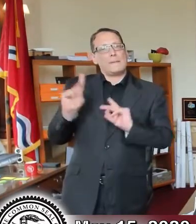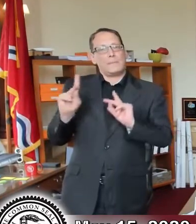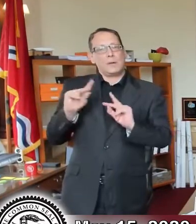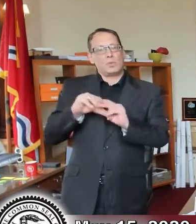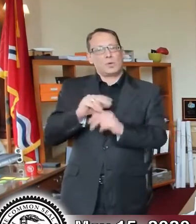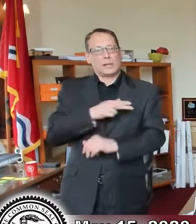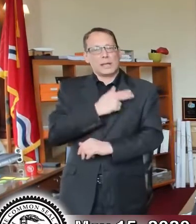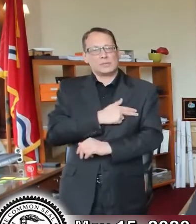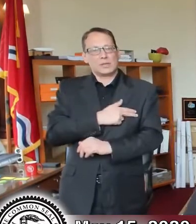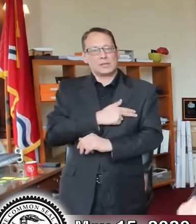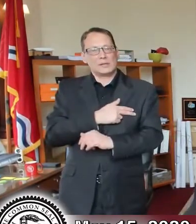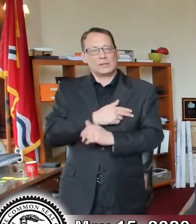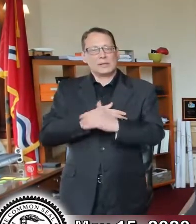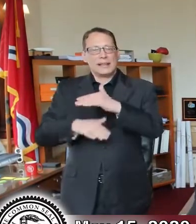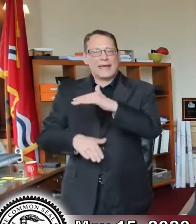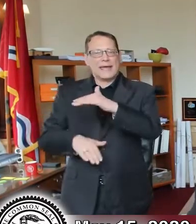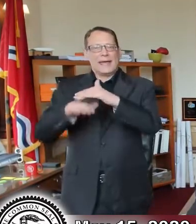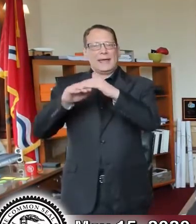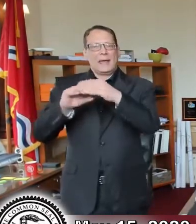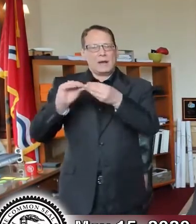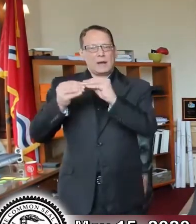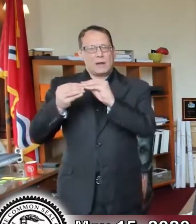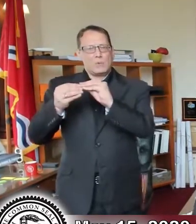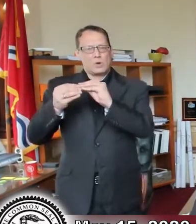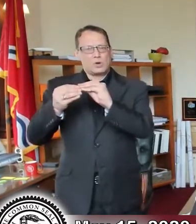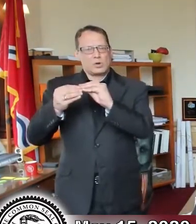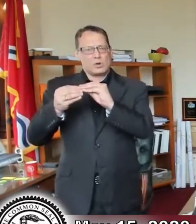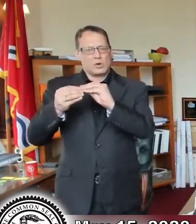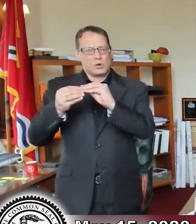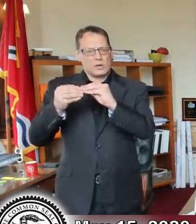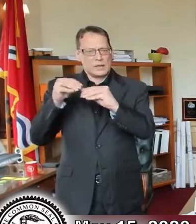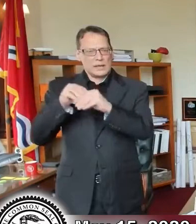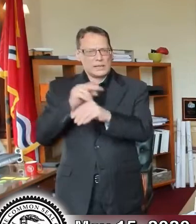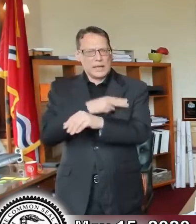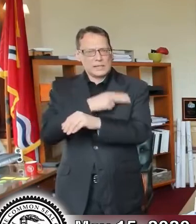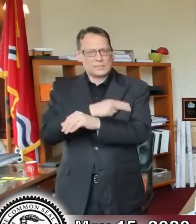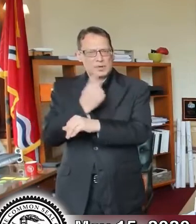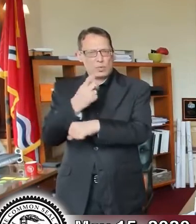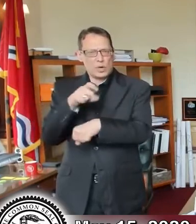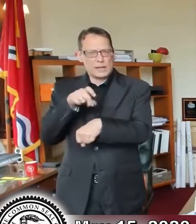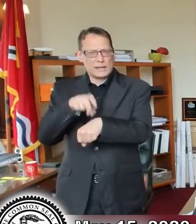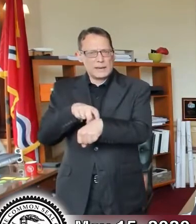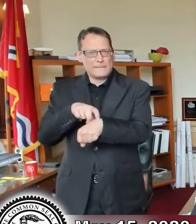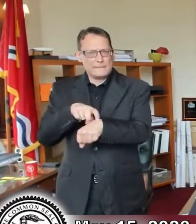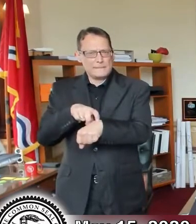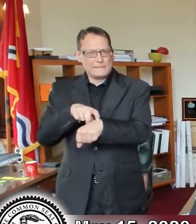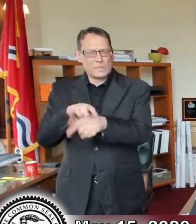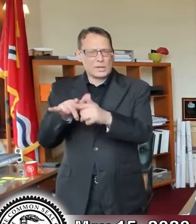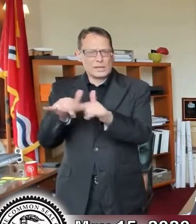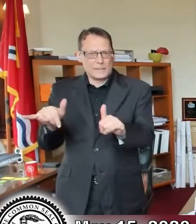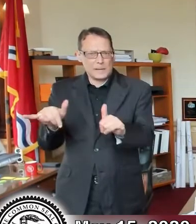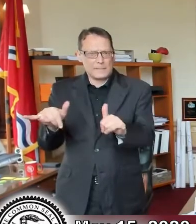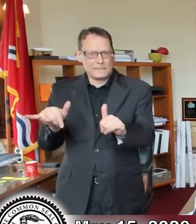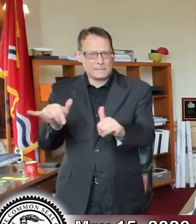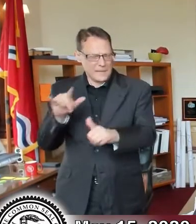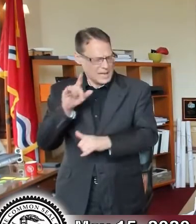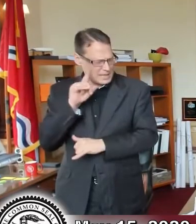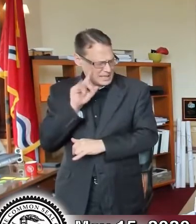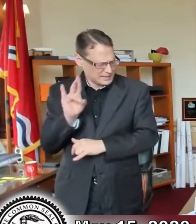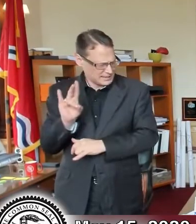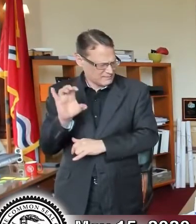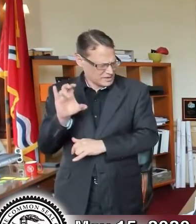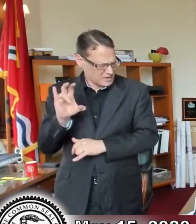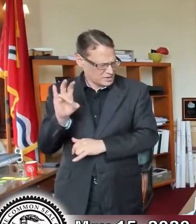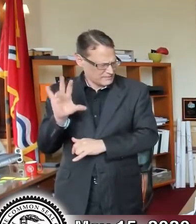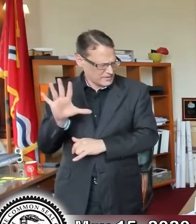The highest number that were ever in the hospital at one time, I think it's